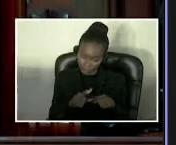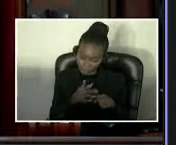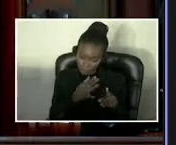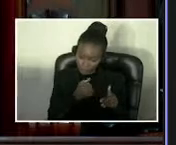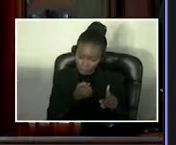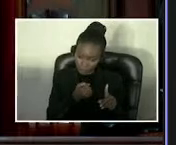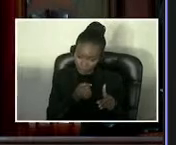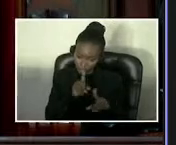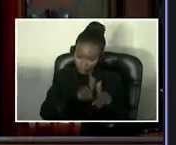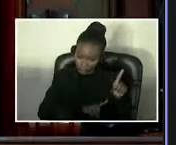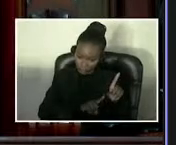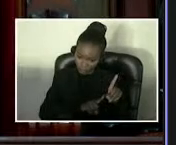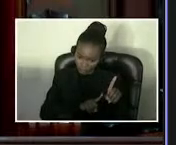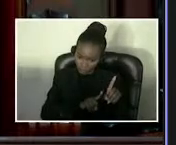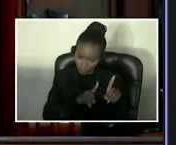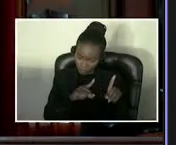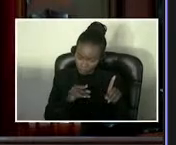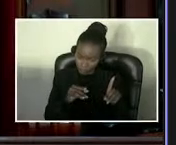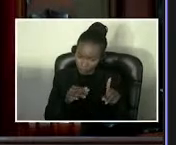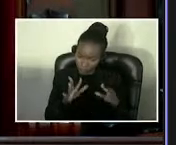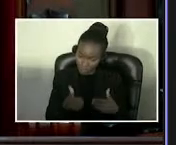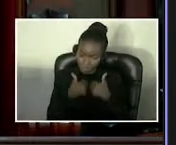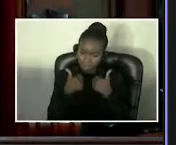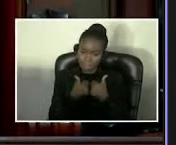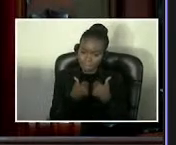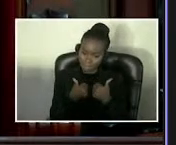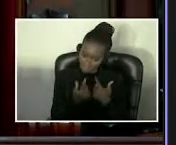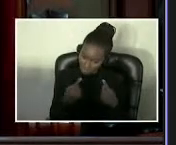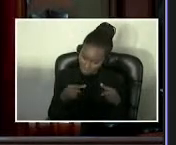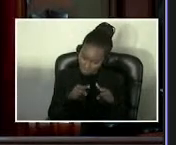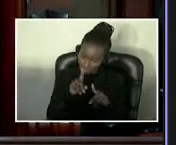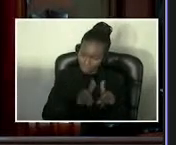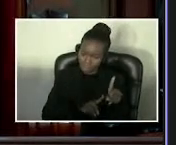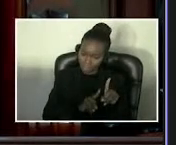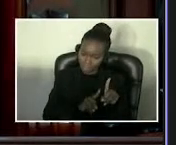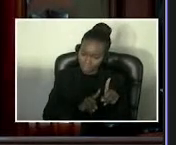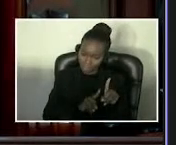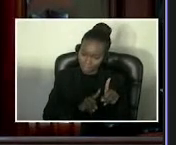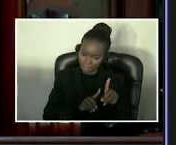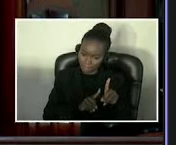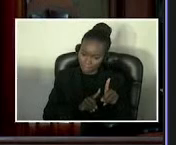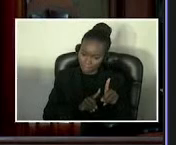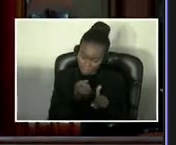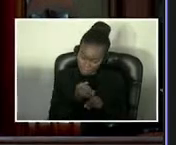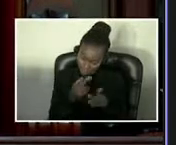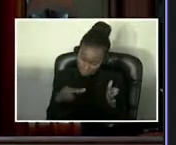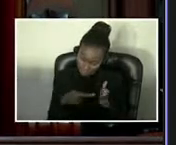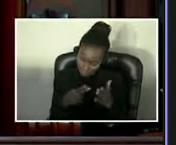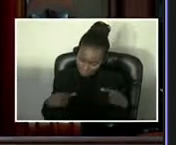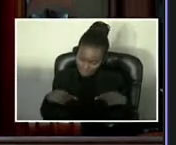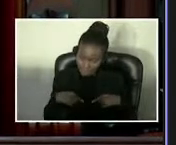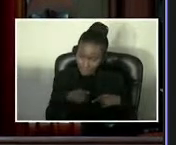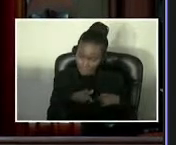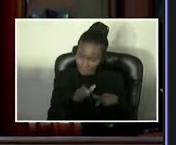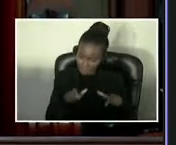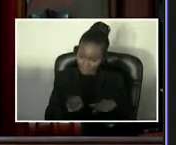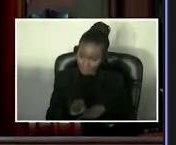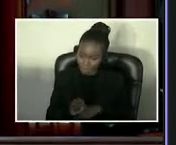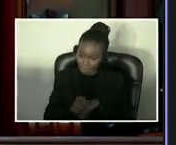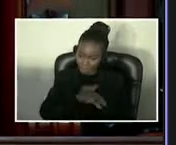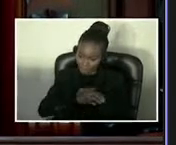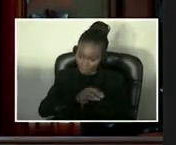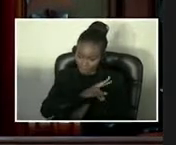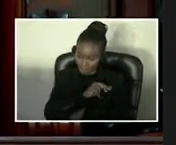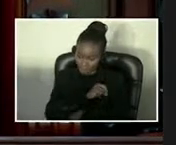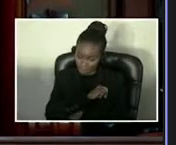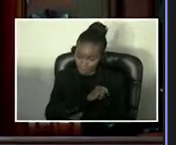of budget cuts and under budgeting we would have changed our co-advocacy role for our consequences looking at how this budget cut